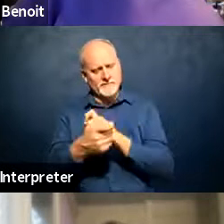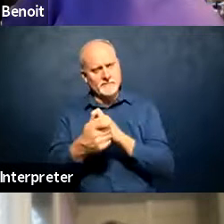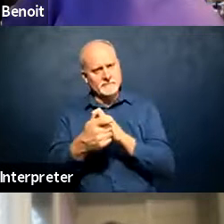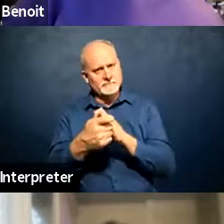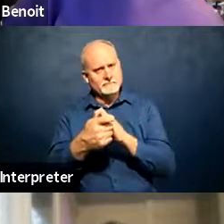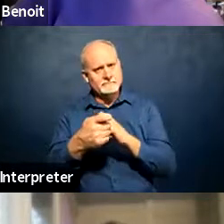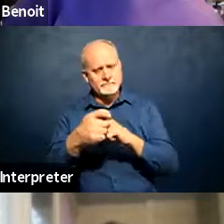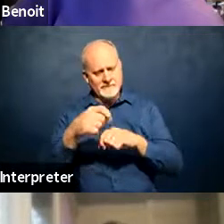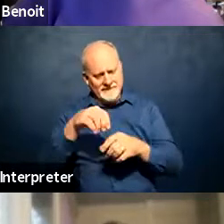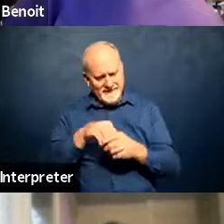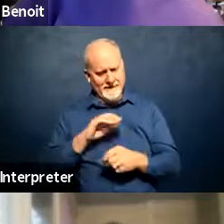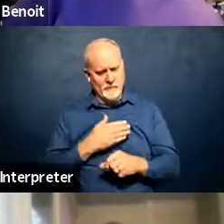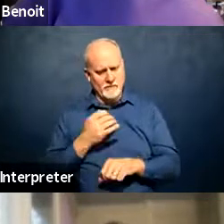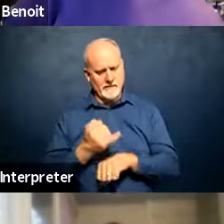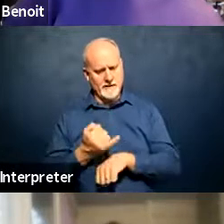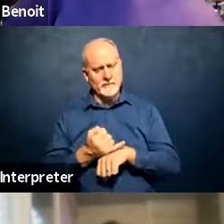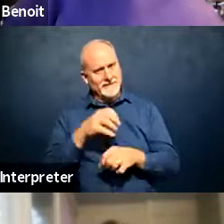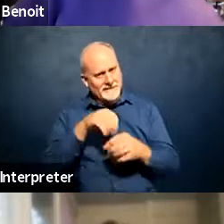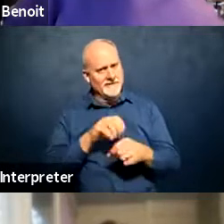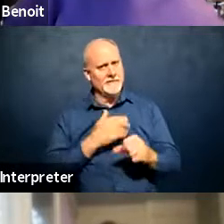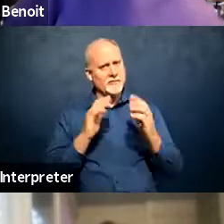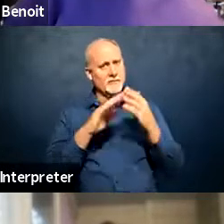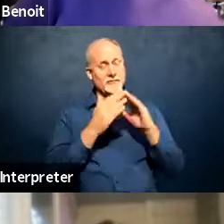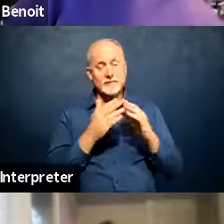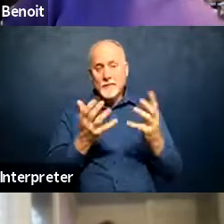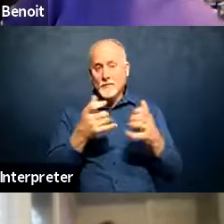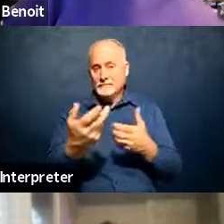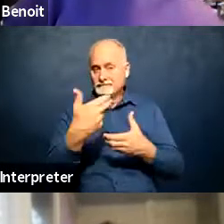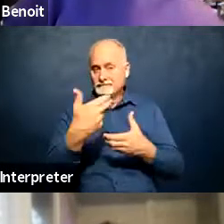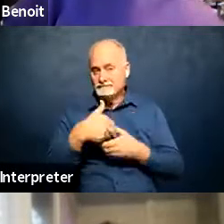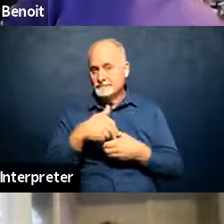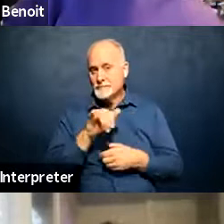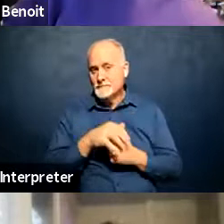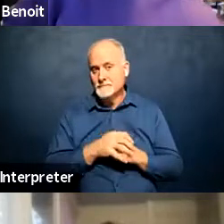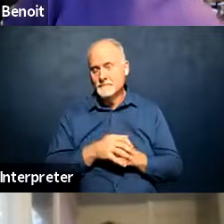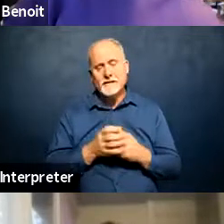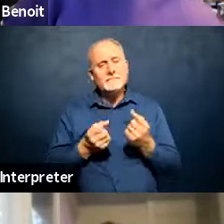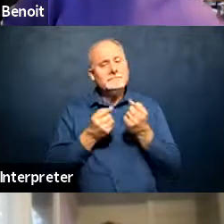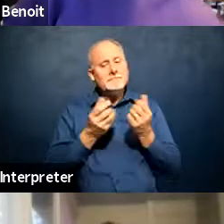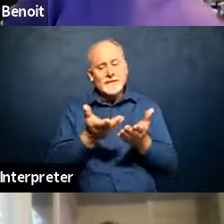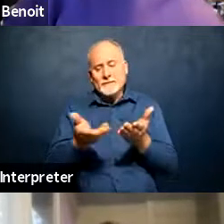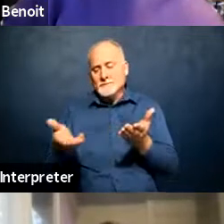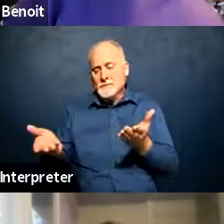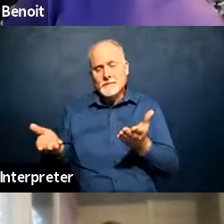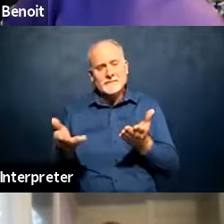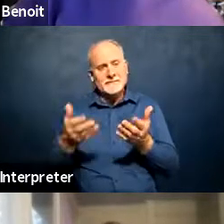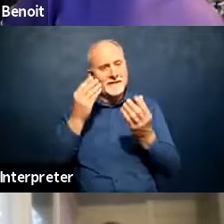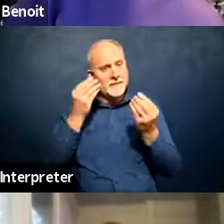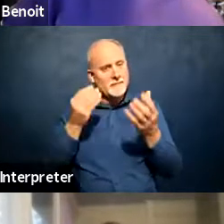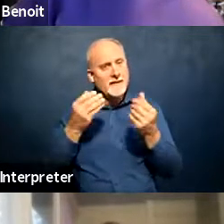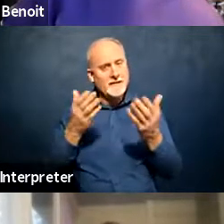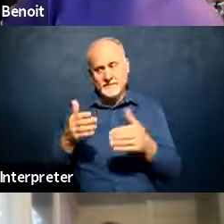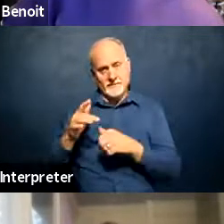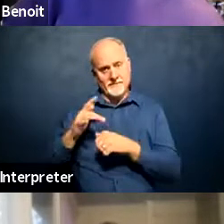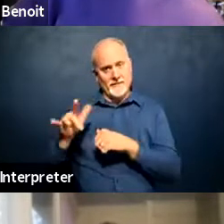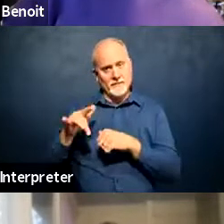and in our communities. We hope you will join us in those efforts. Many resources and programming information are available